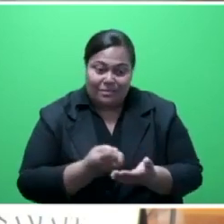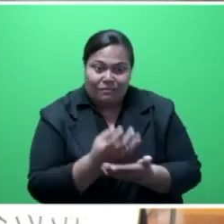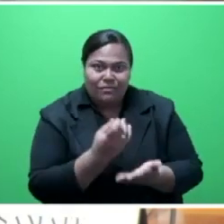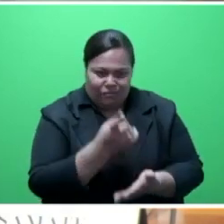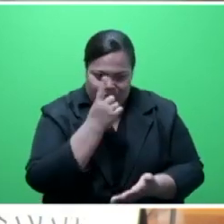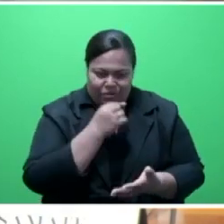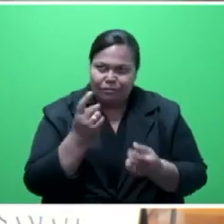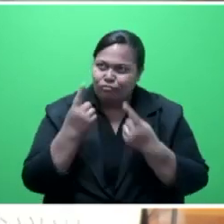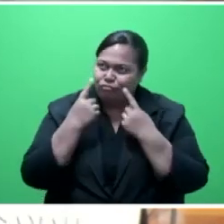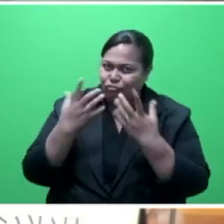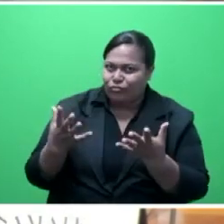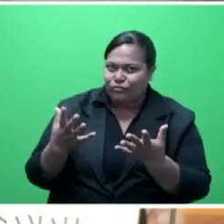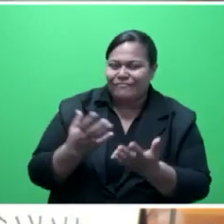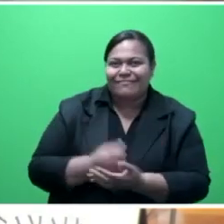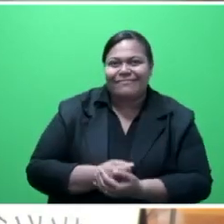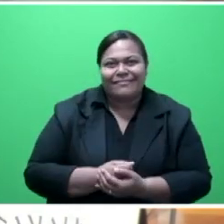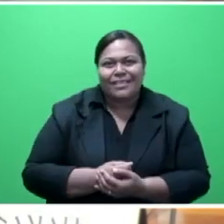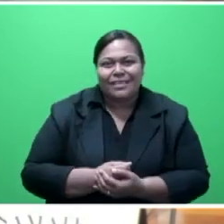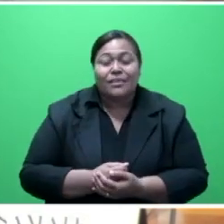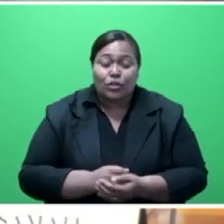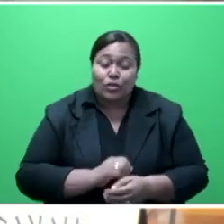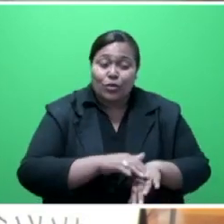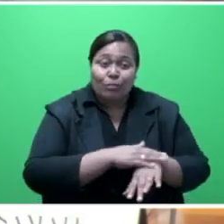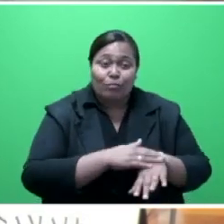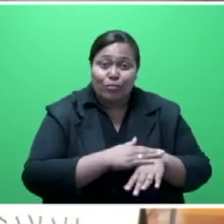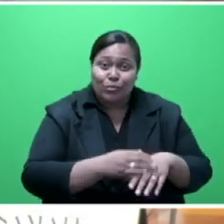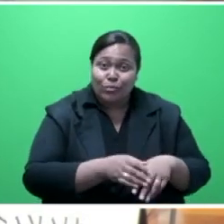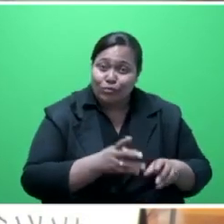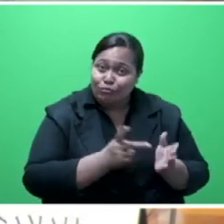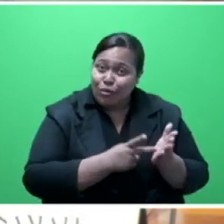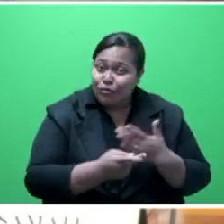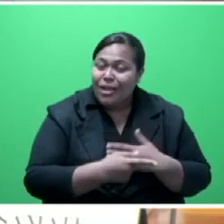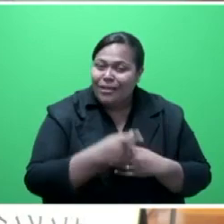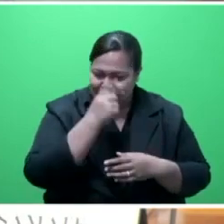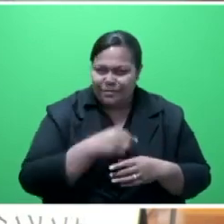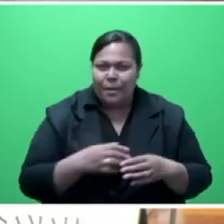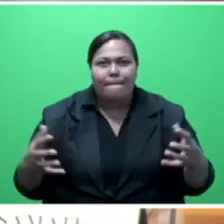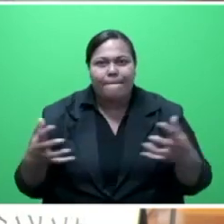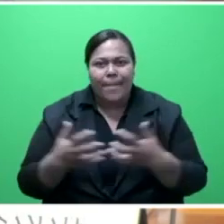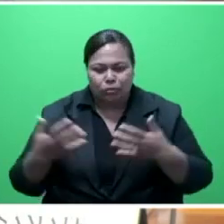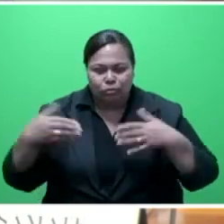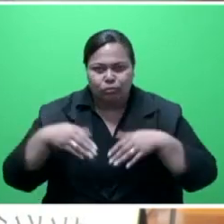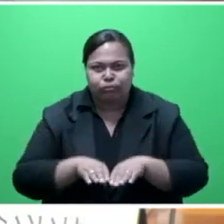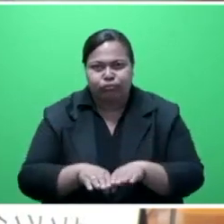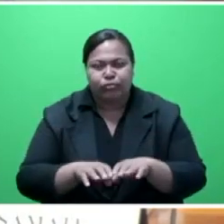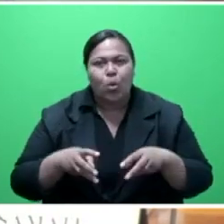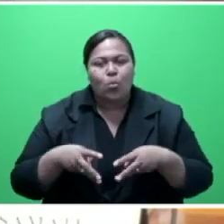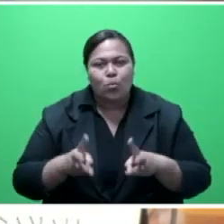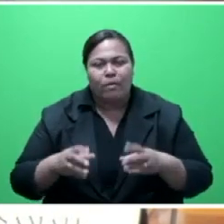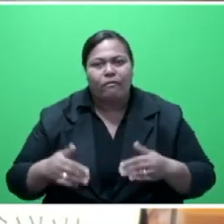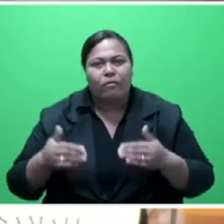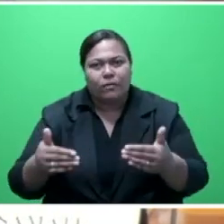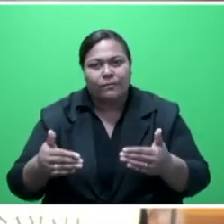that going blue is a path to both economic prosperity and climate resilience.